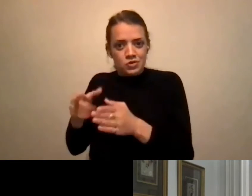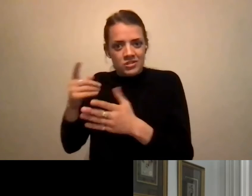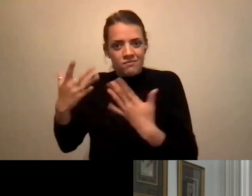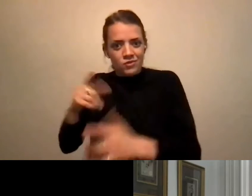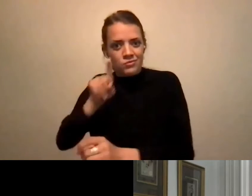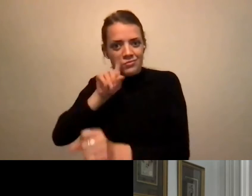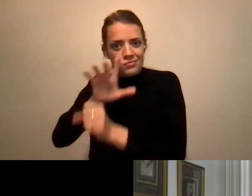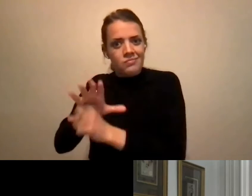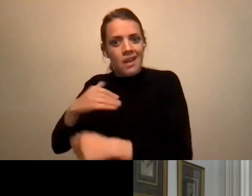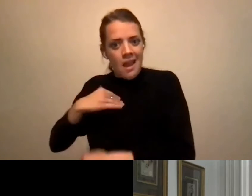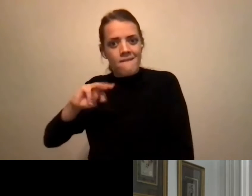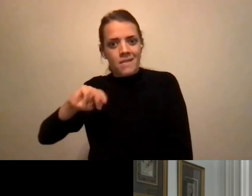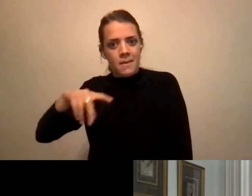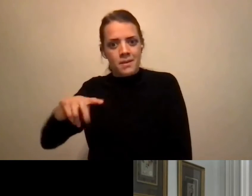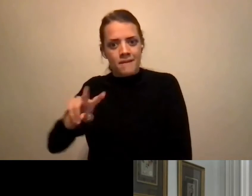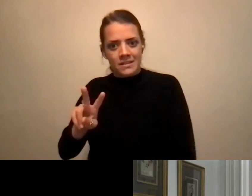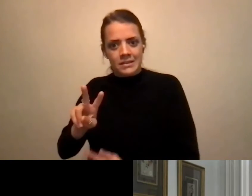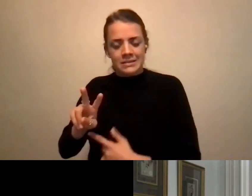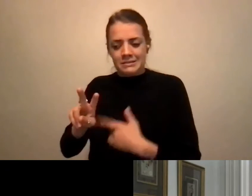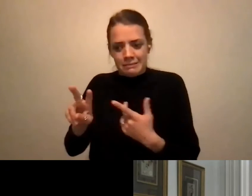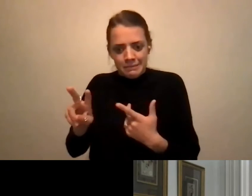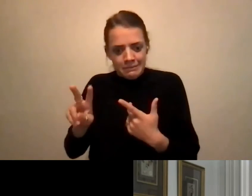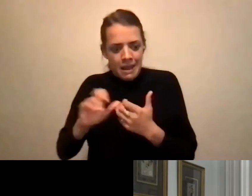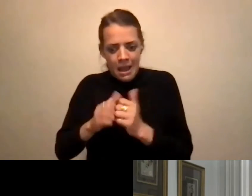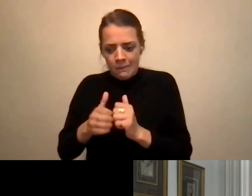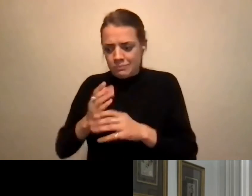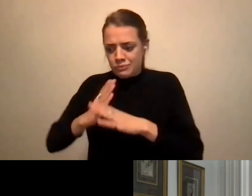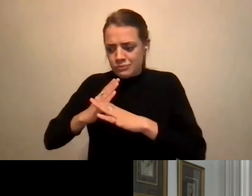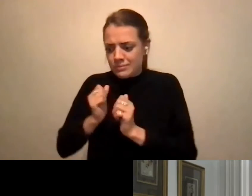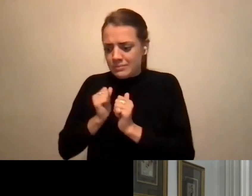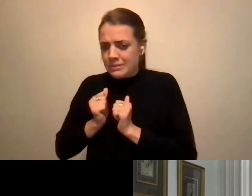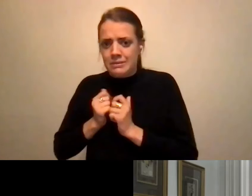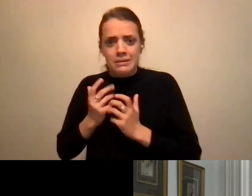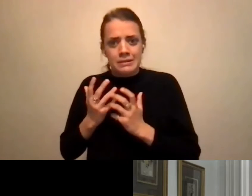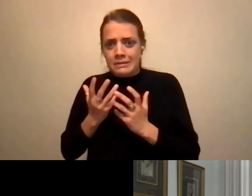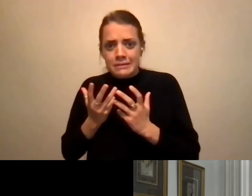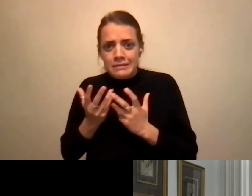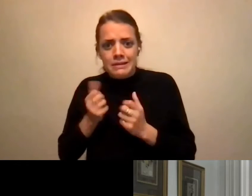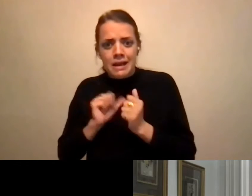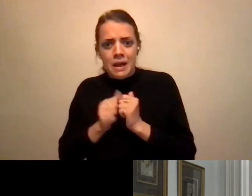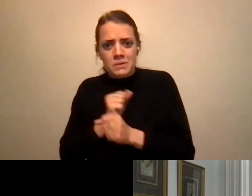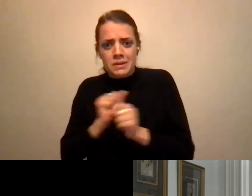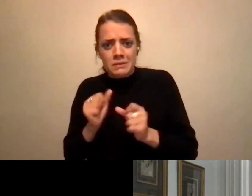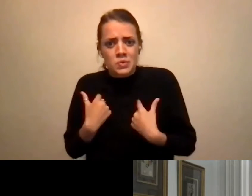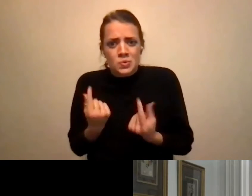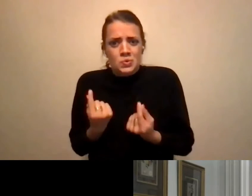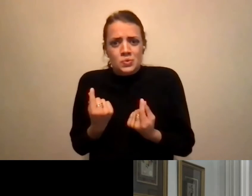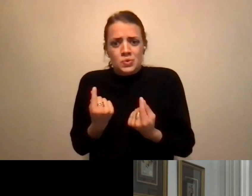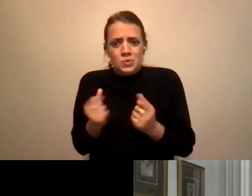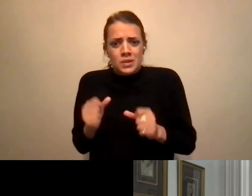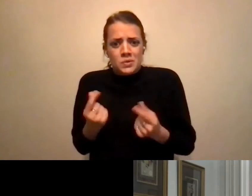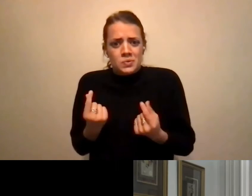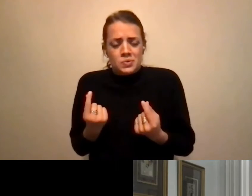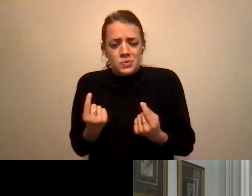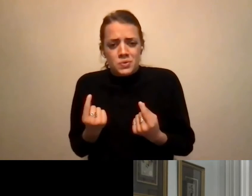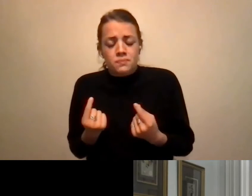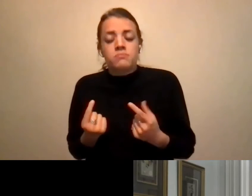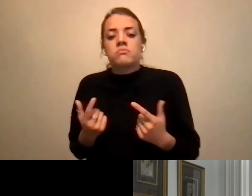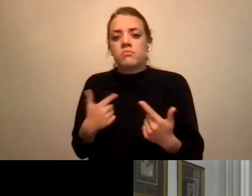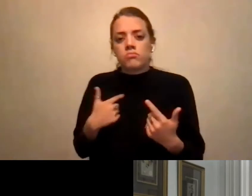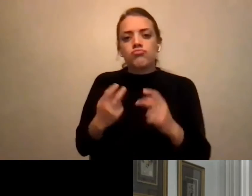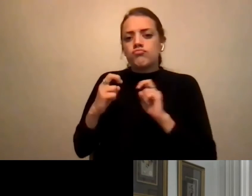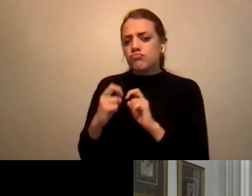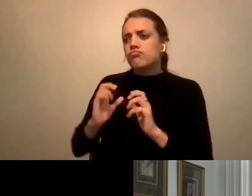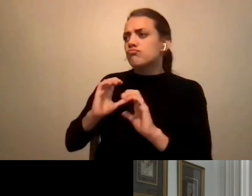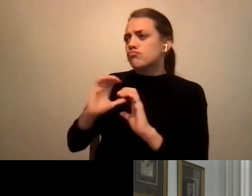do? And so really having being able to have a conversation with her about what kind of things she can do to protect herself, it